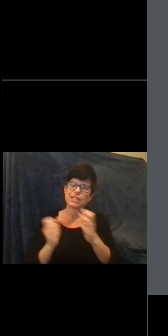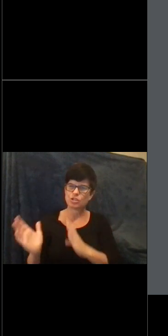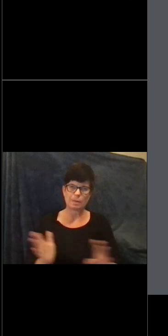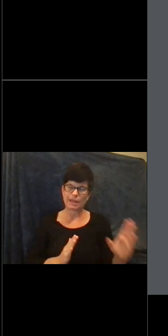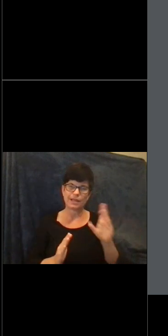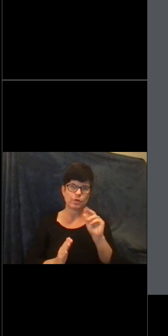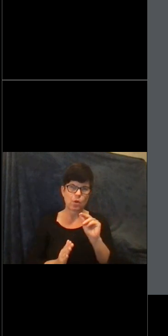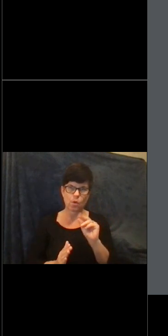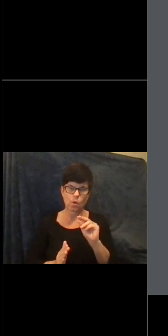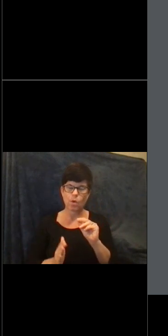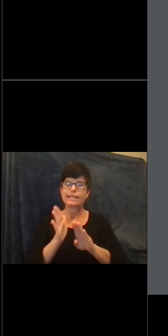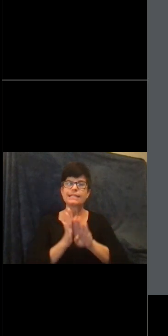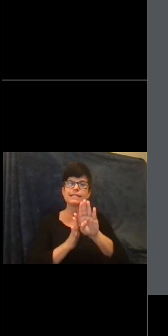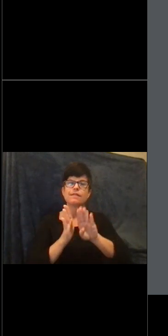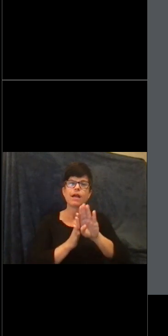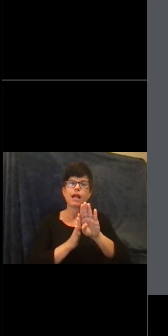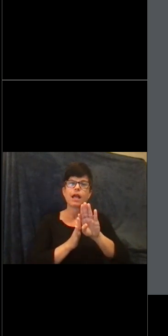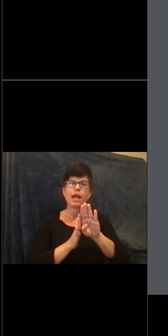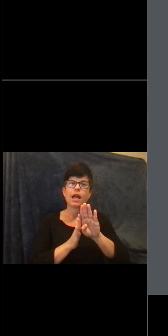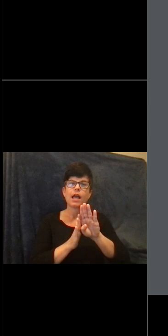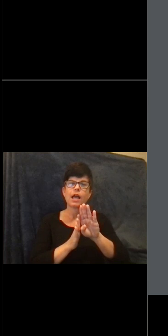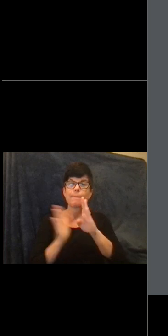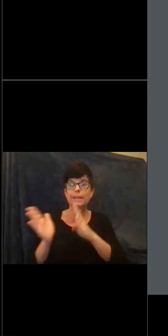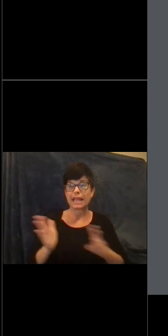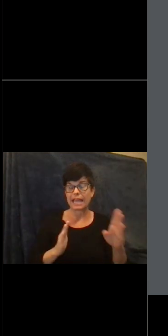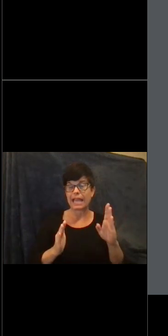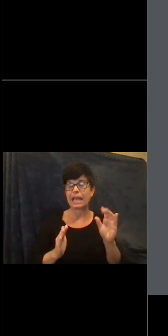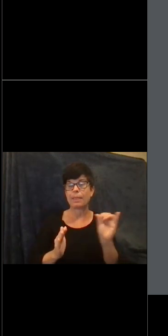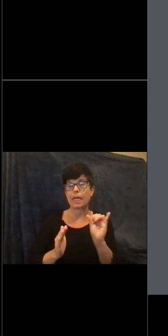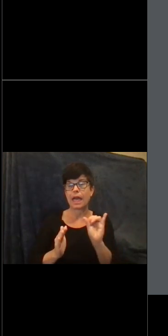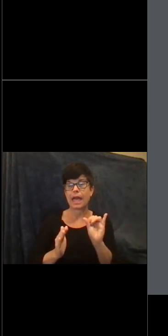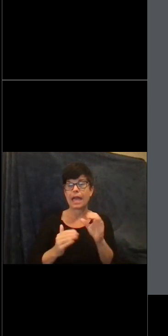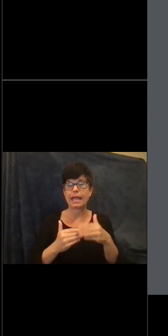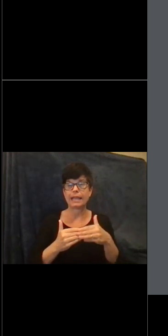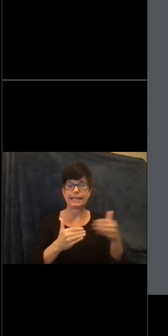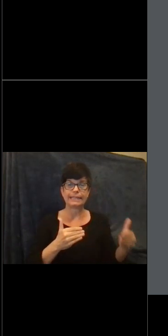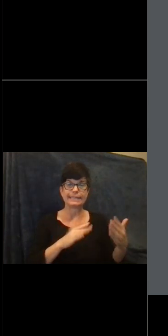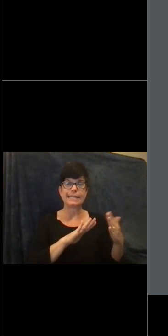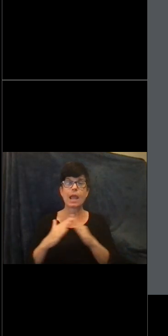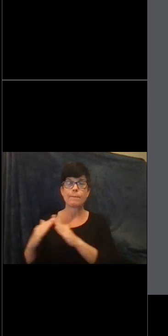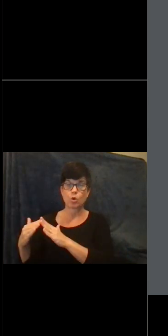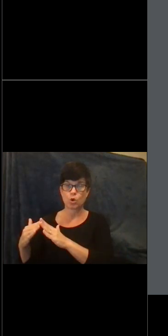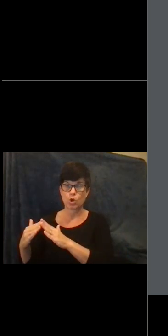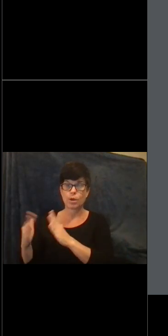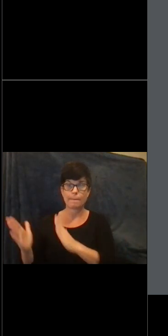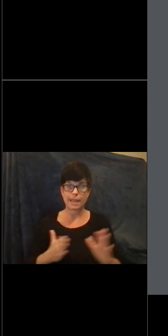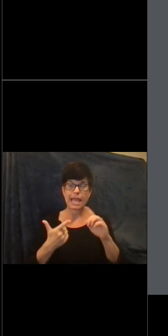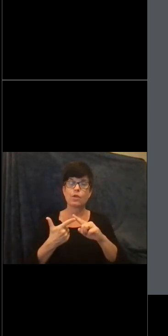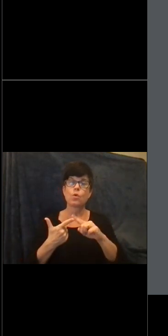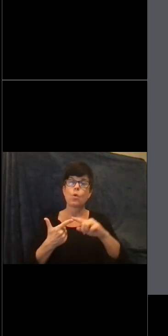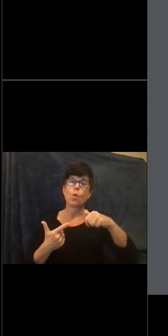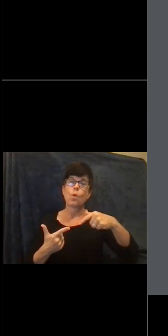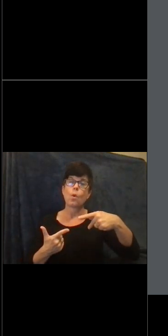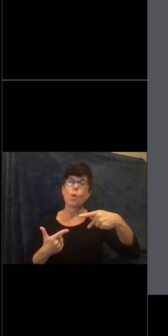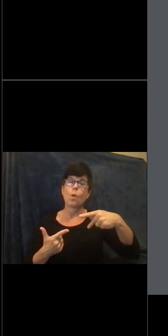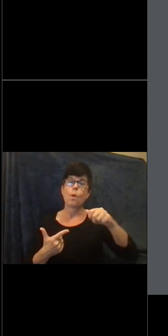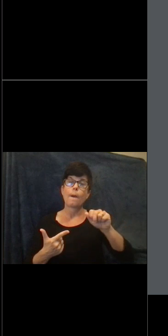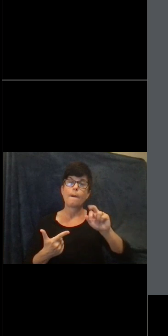have your neighborhood plan that you would have, or your parks master plan, things like that, where